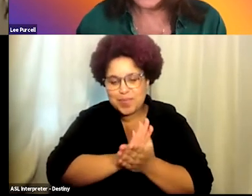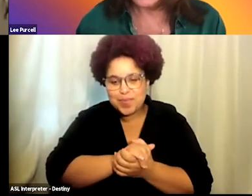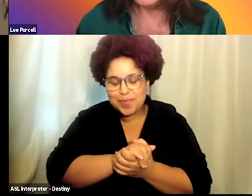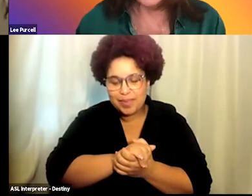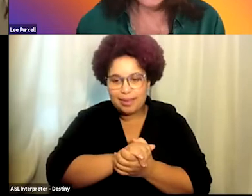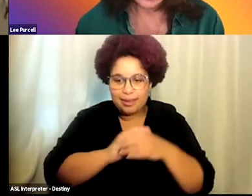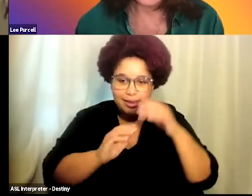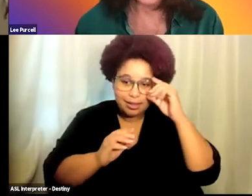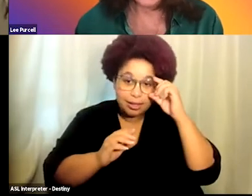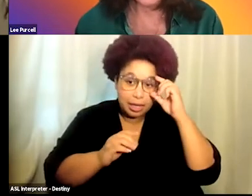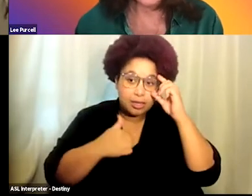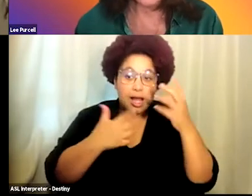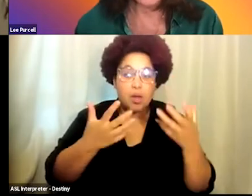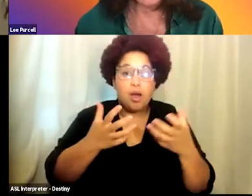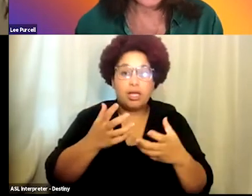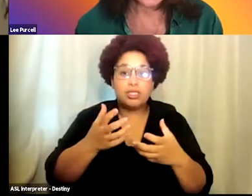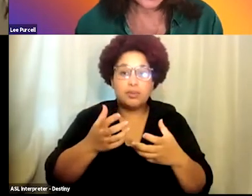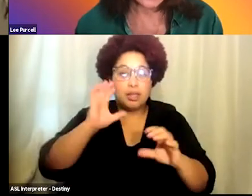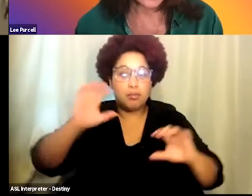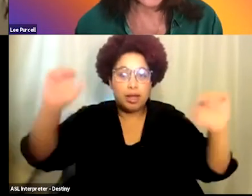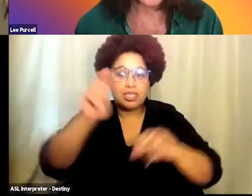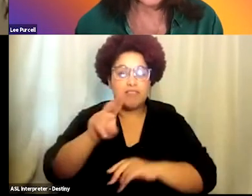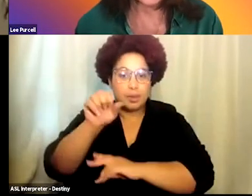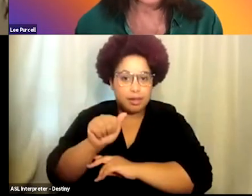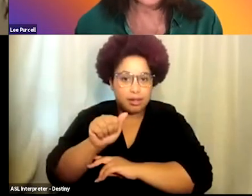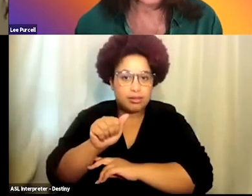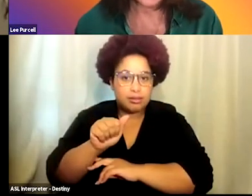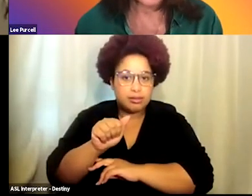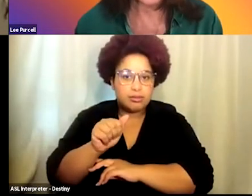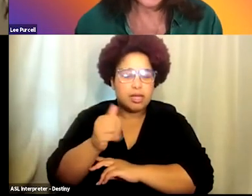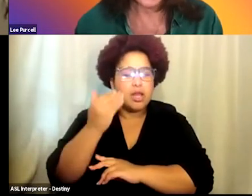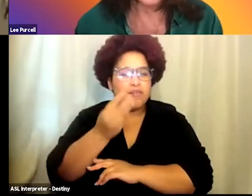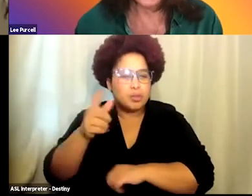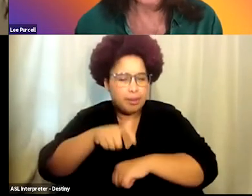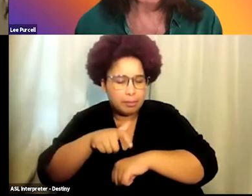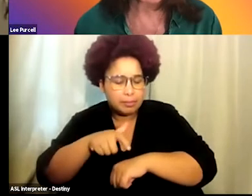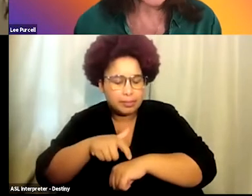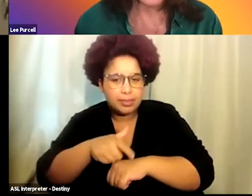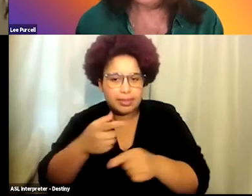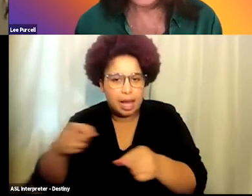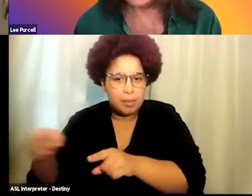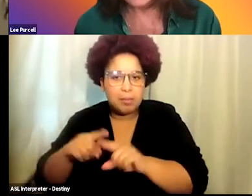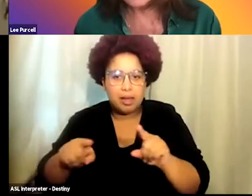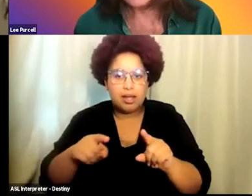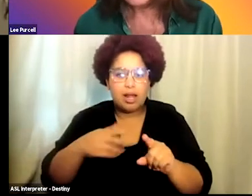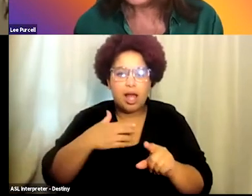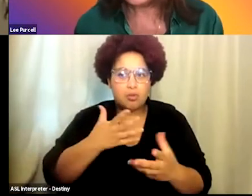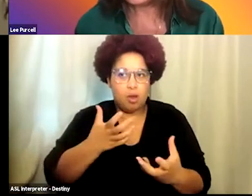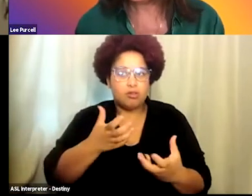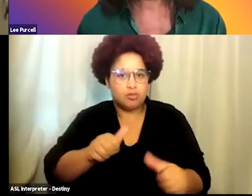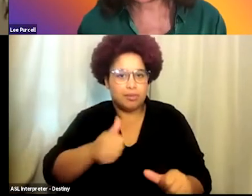So I would like to play the President of the United States. I know it's been done a couple of times, but I'd like to take my own crack at